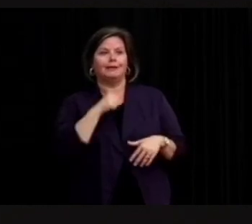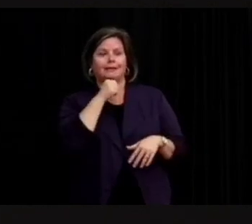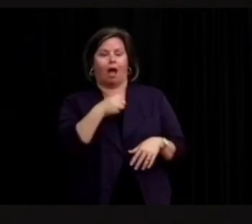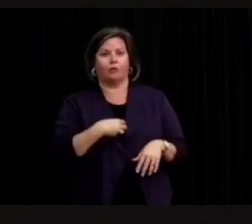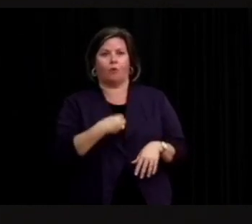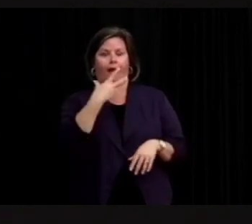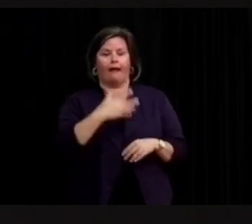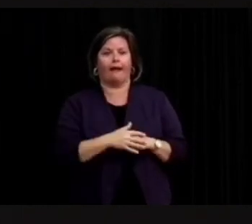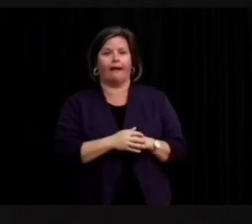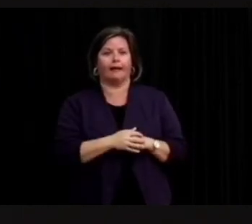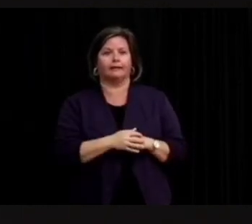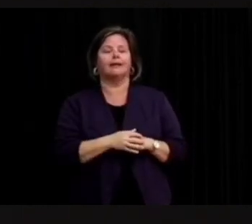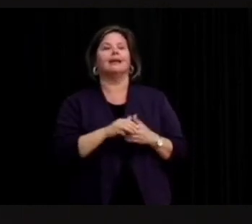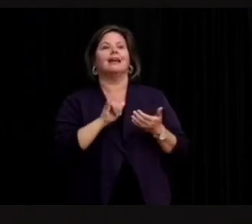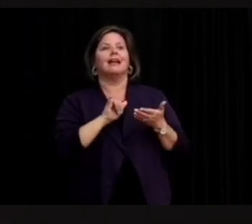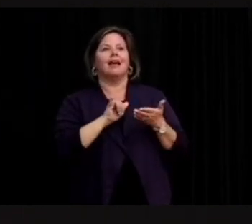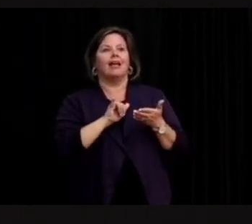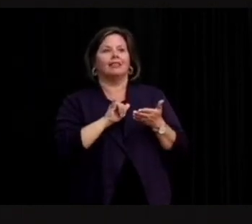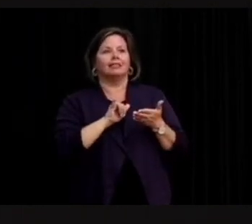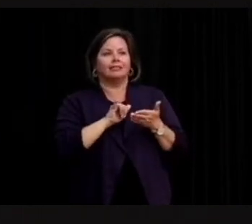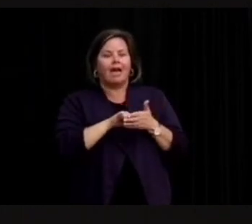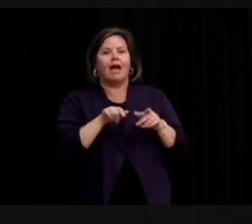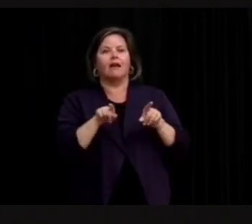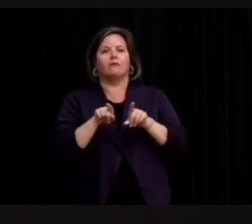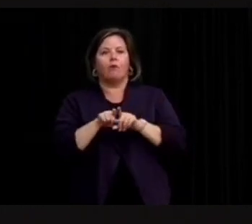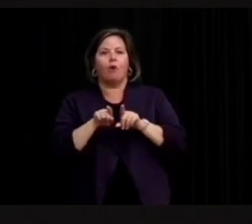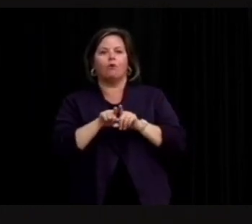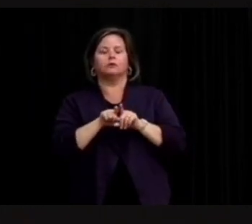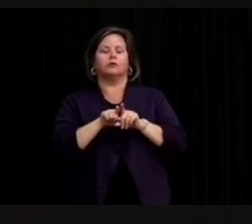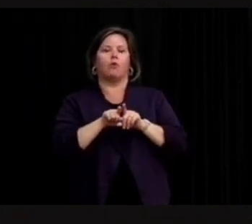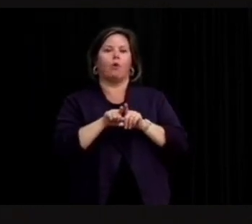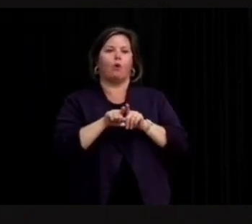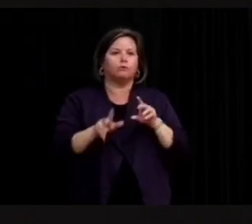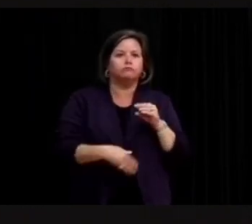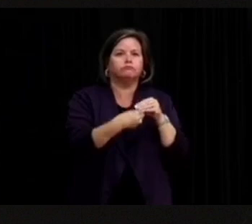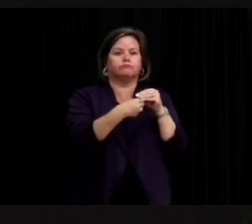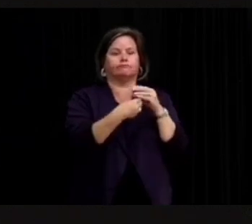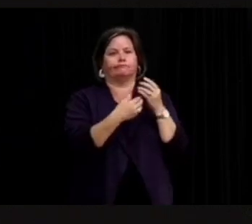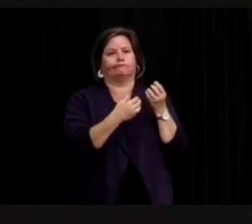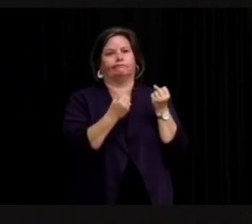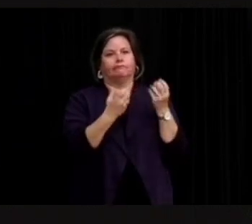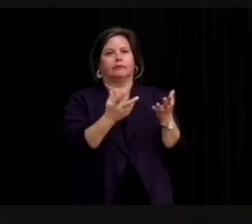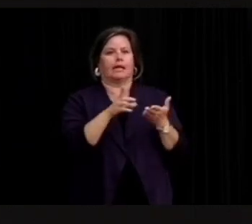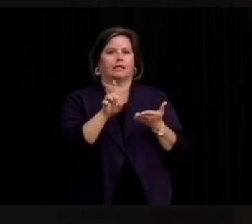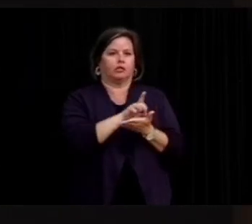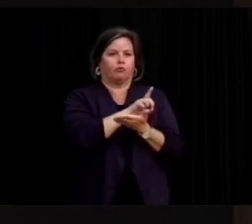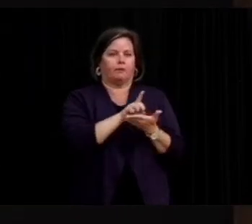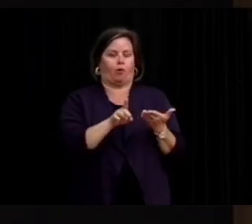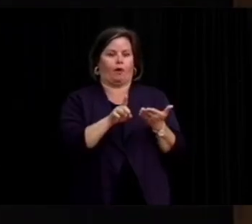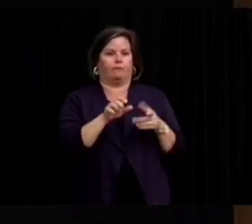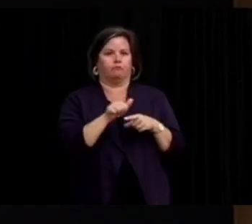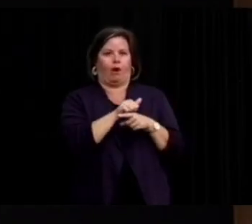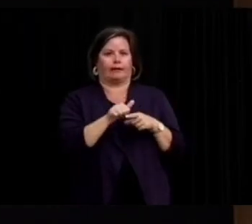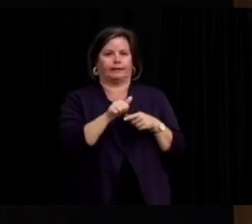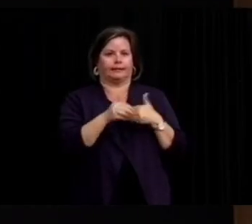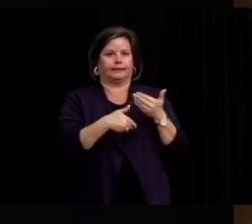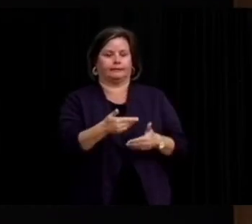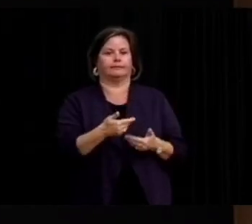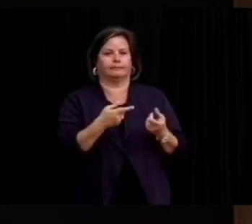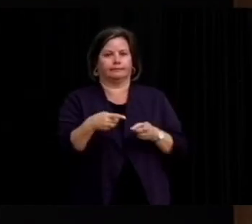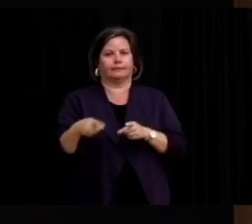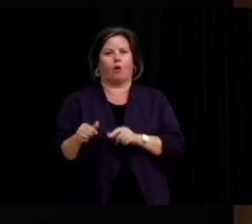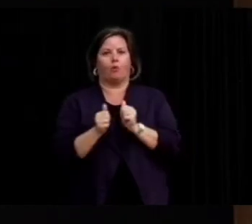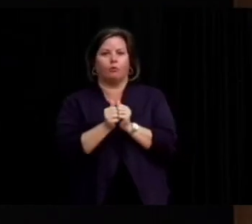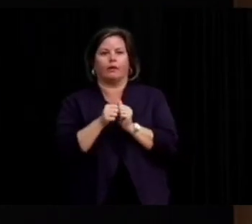appraisers. That contributes to the same level of discriminatory practice and bias in